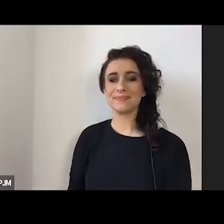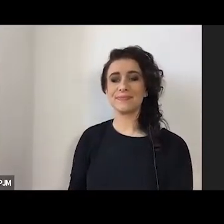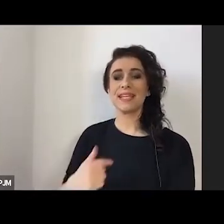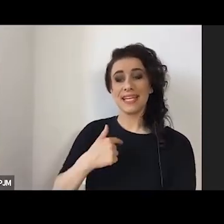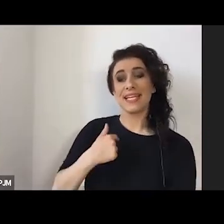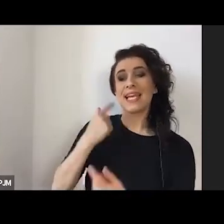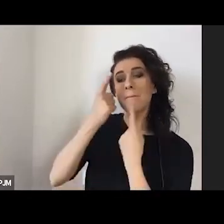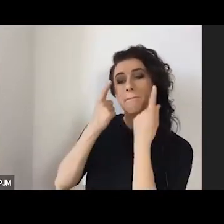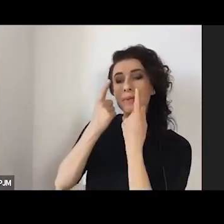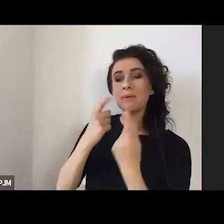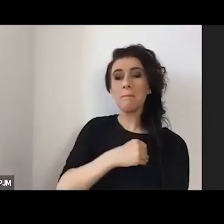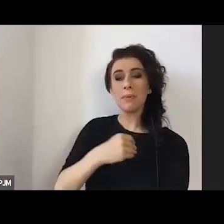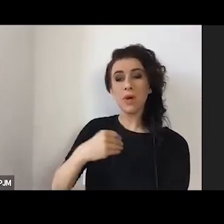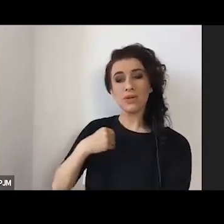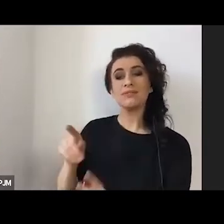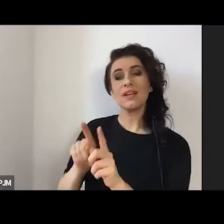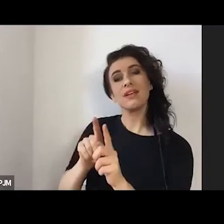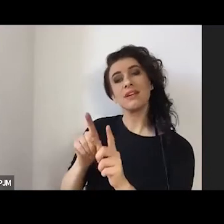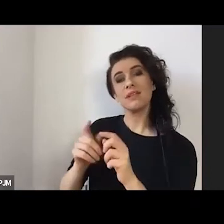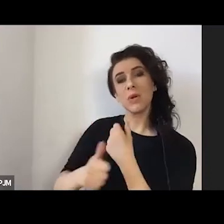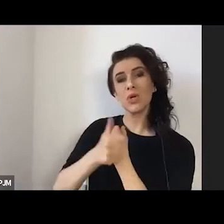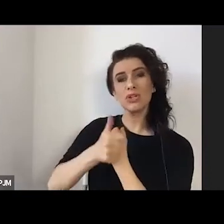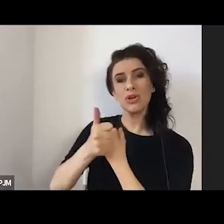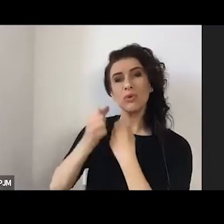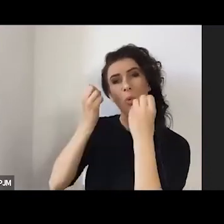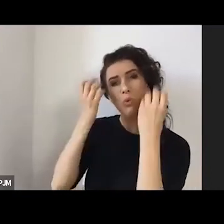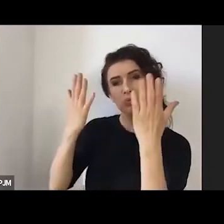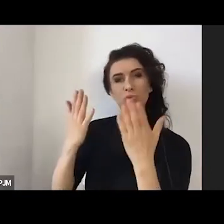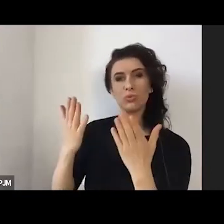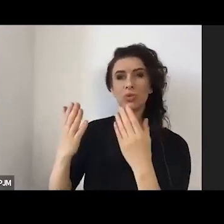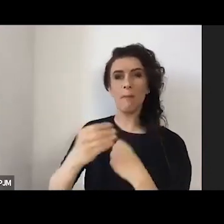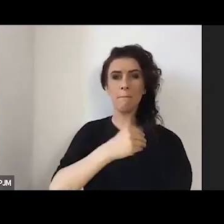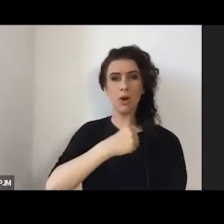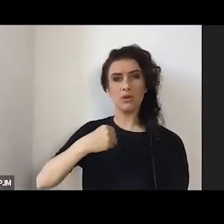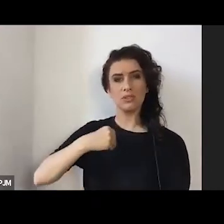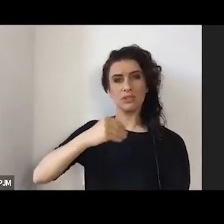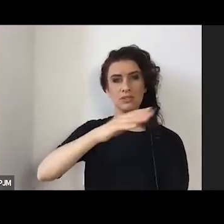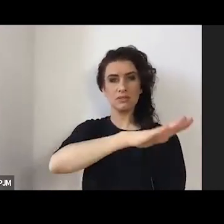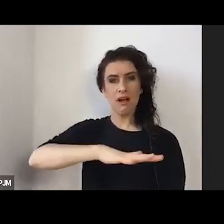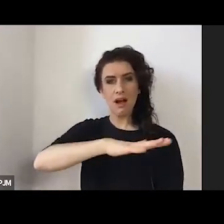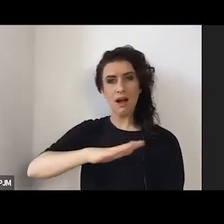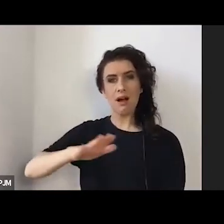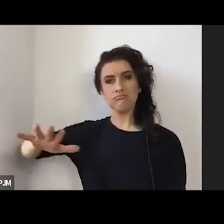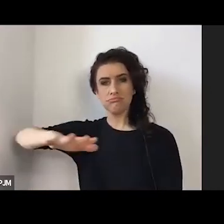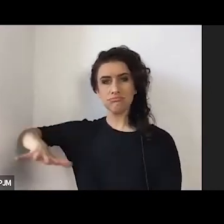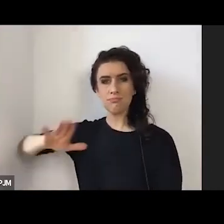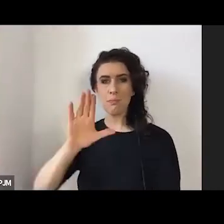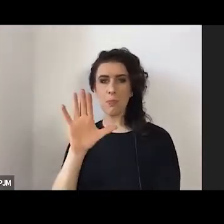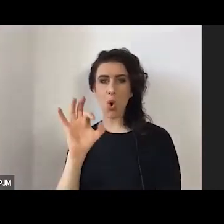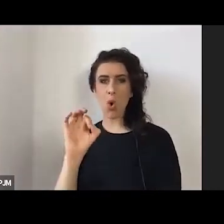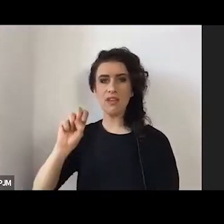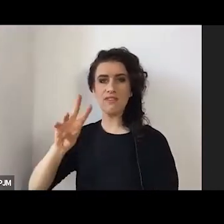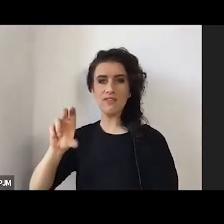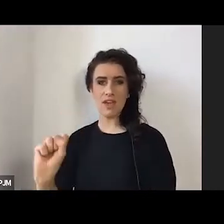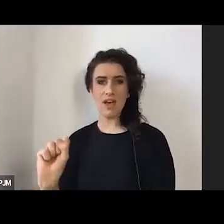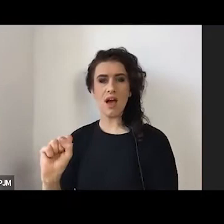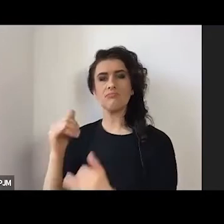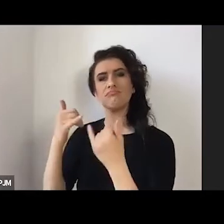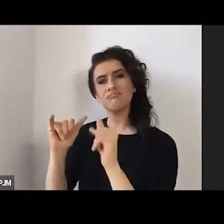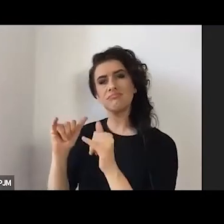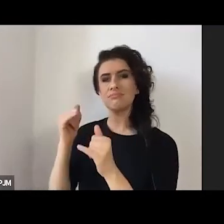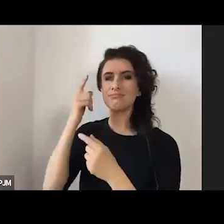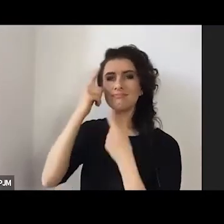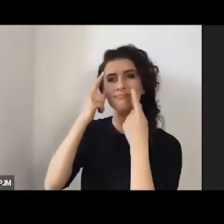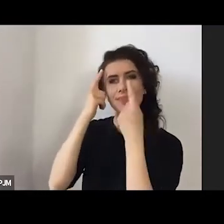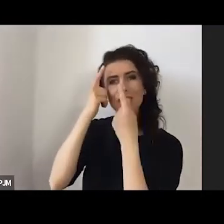of culture and mentality of people, quite similar based on the culture or not. Probably